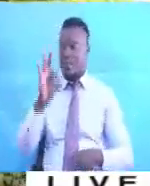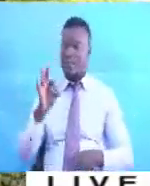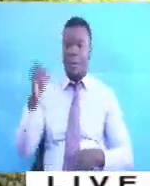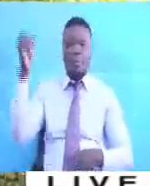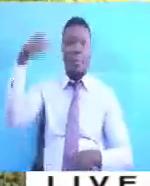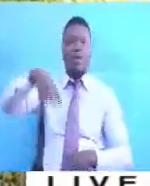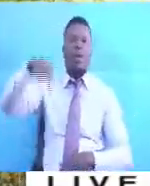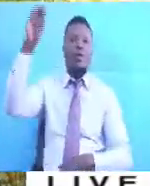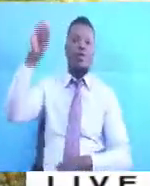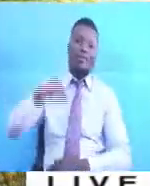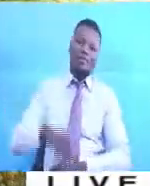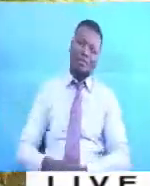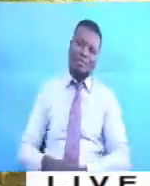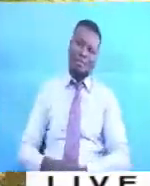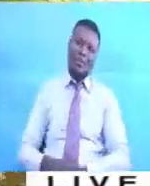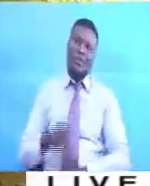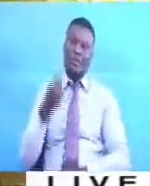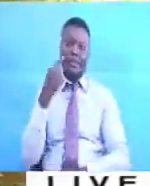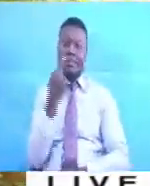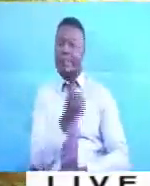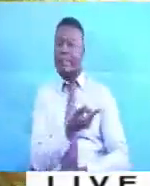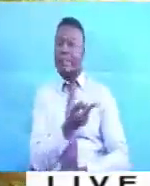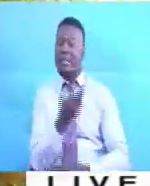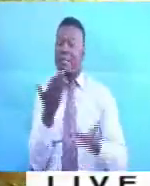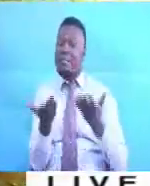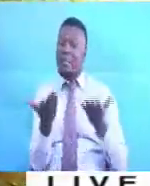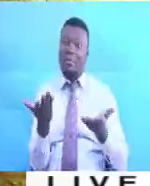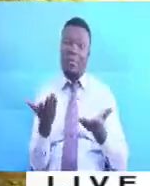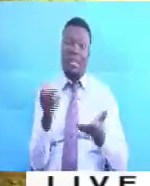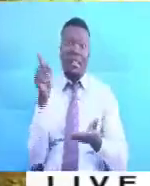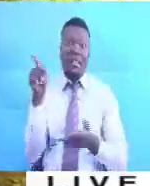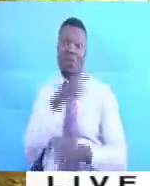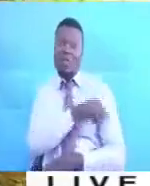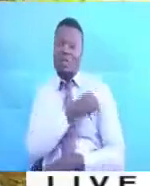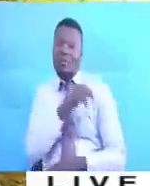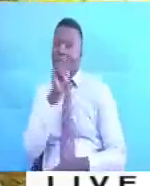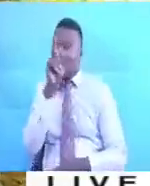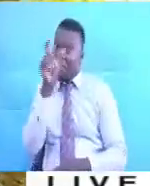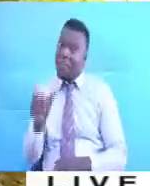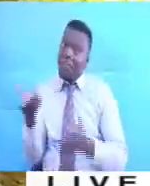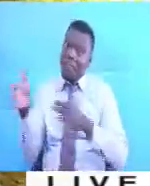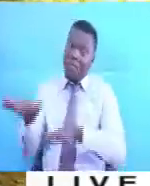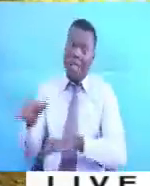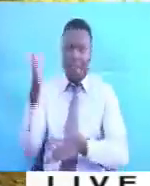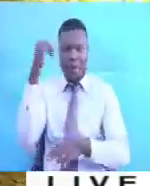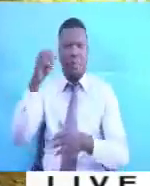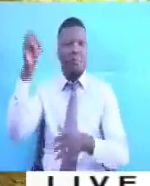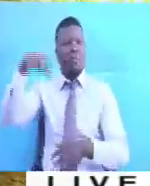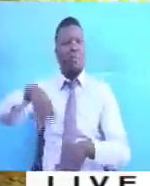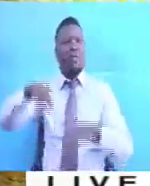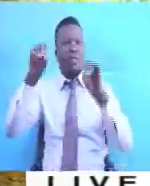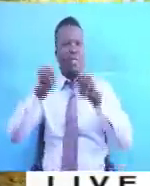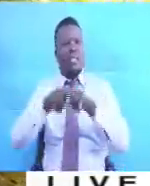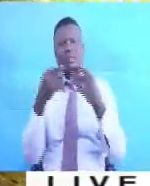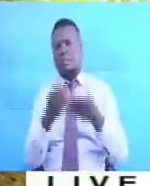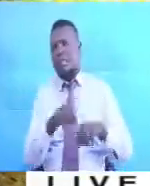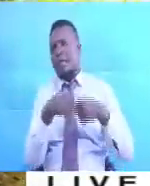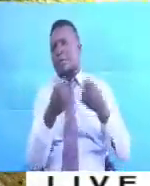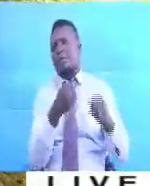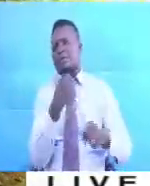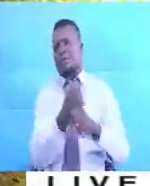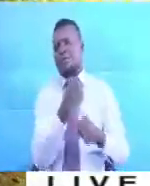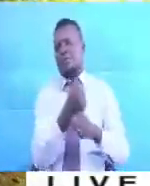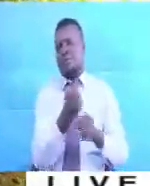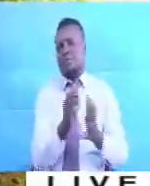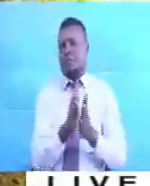off, there's someone who is going to there's a life that may be lost in the hospital because power is off and they cannot be operated on, or probably they were